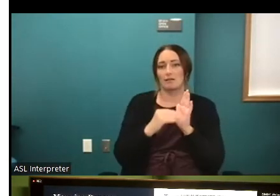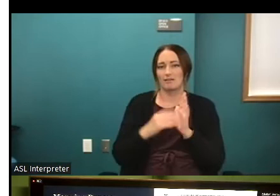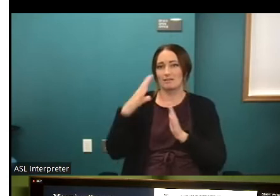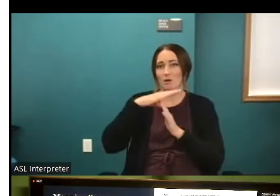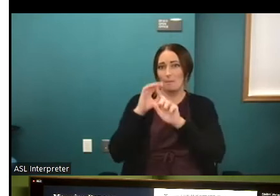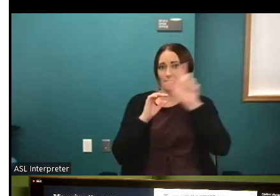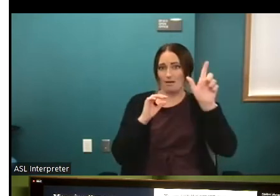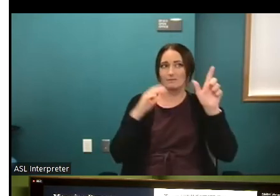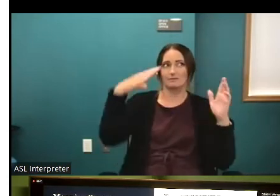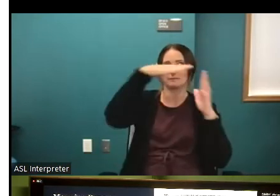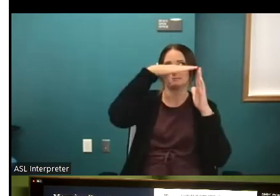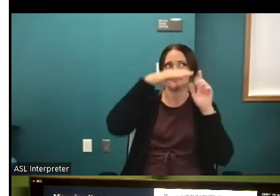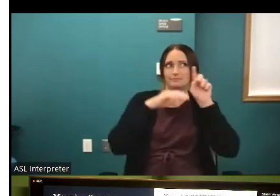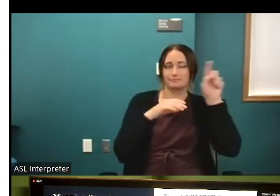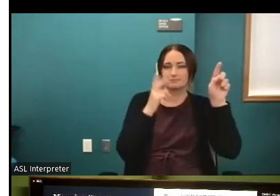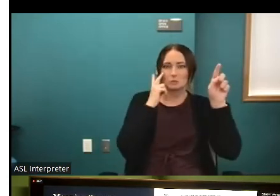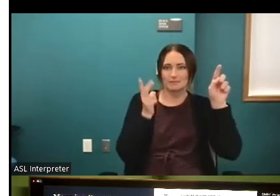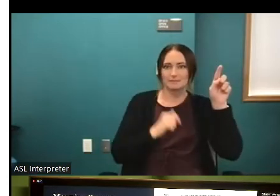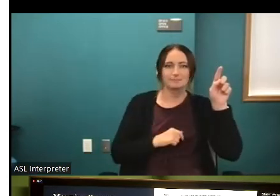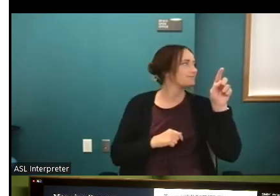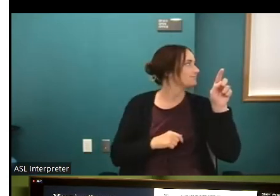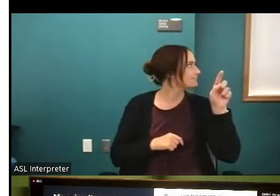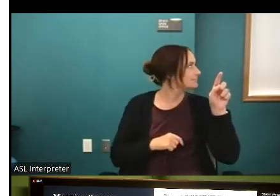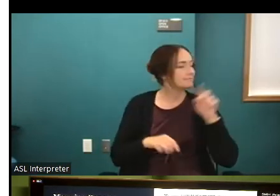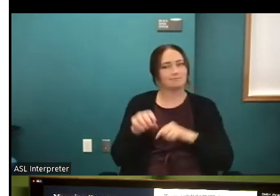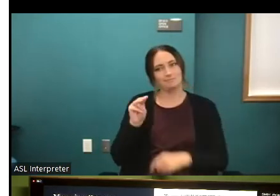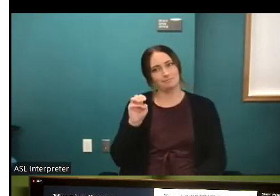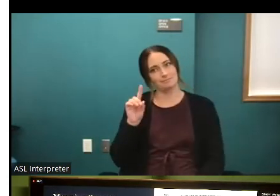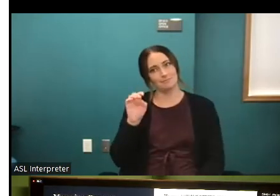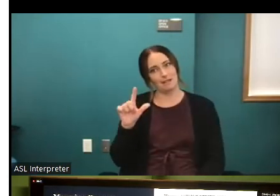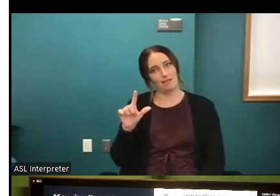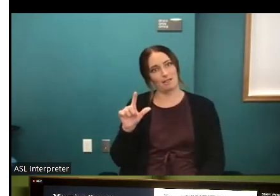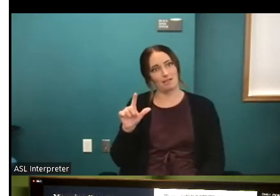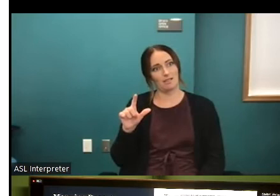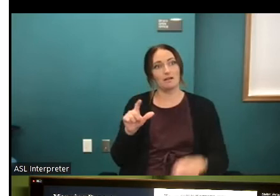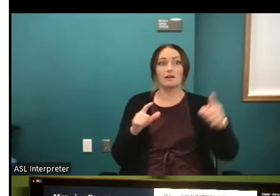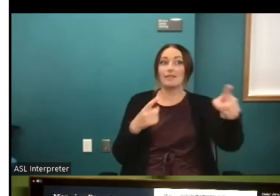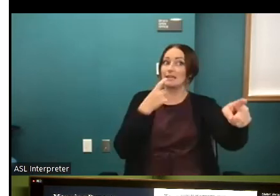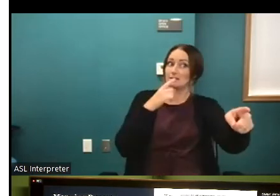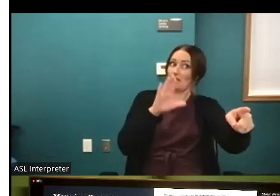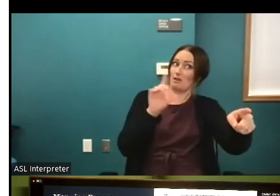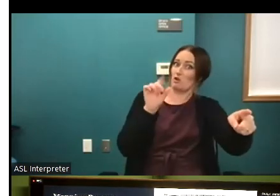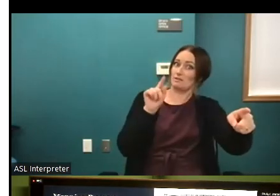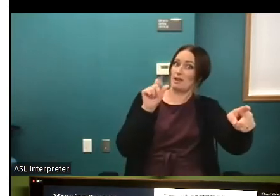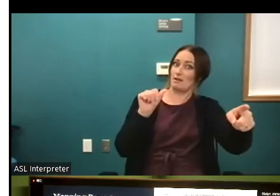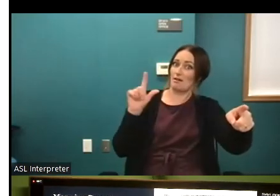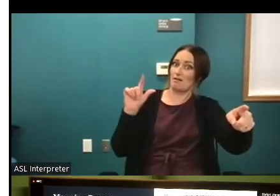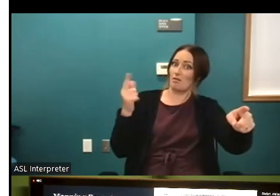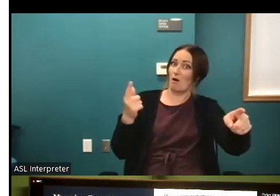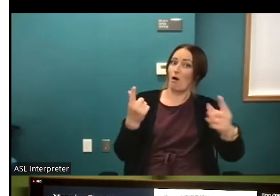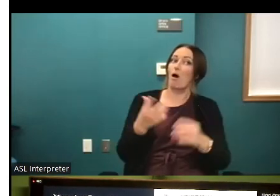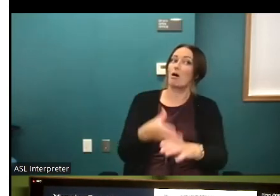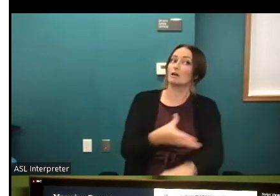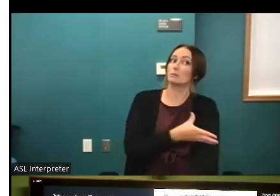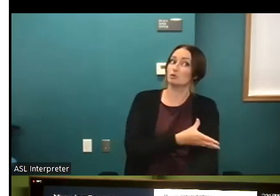here. Here's another reason. Med-El, we can't. They said their data logging has improved. Okay, They